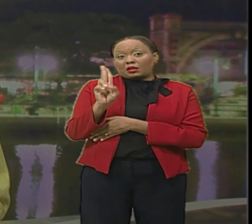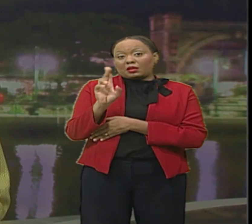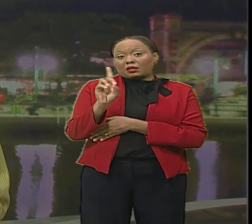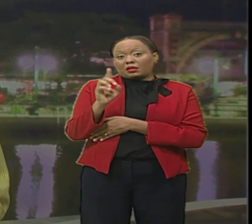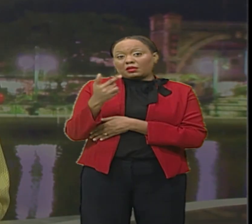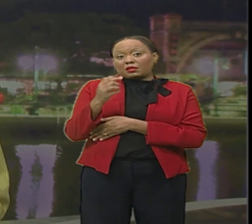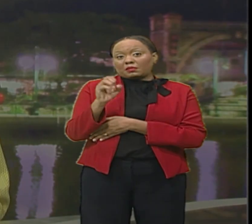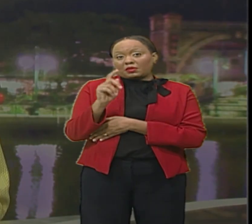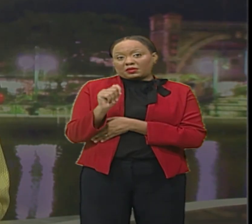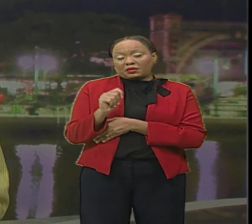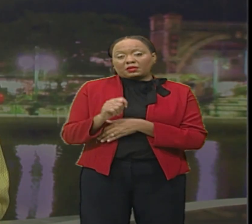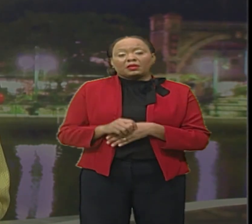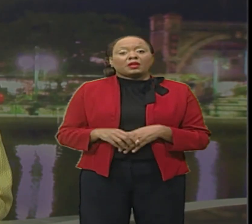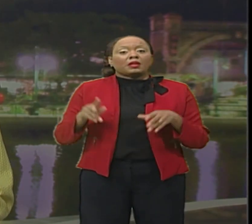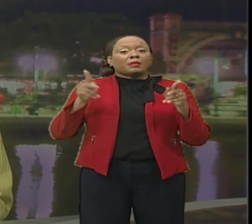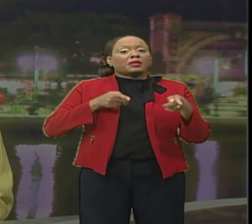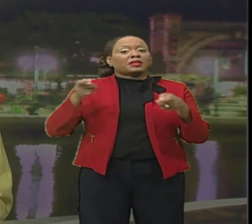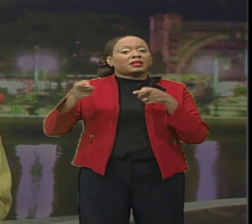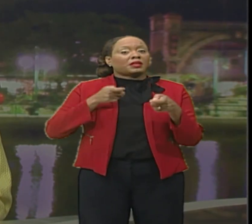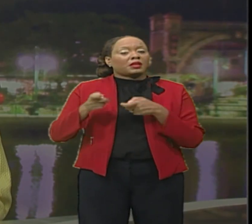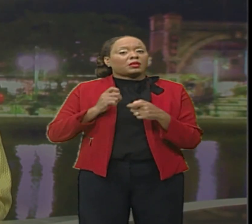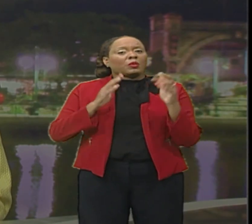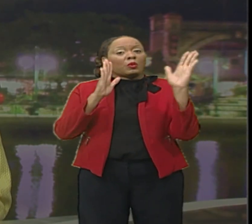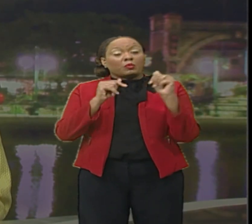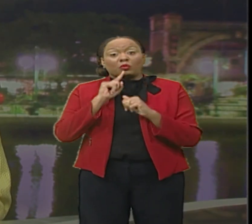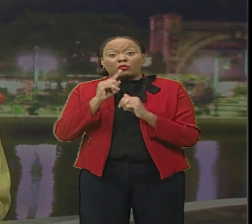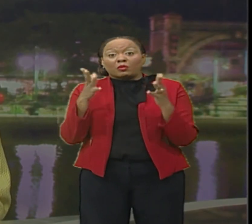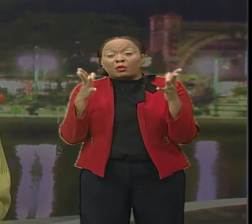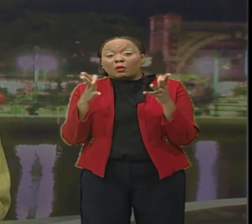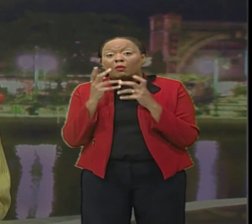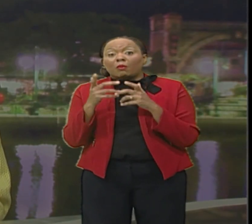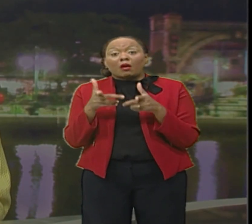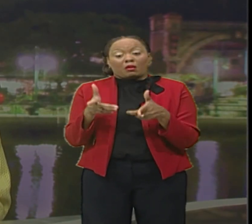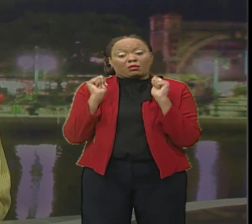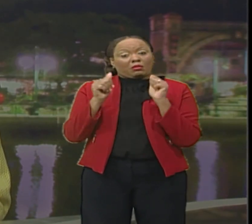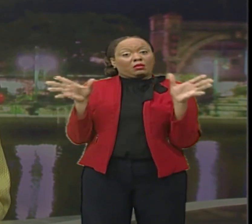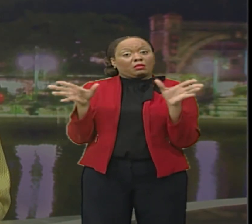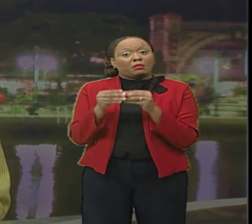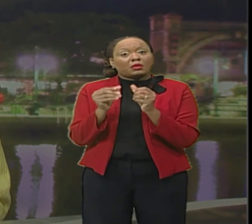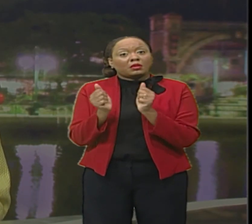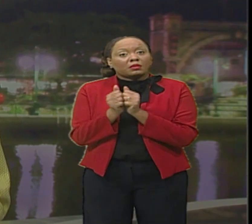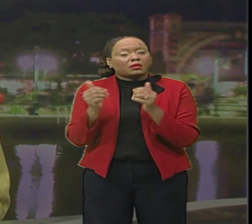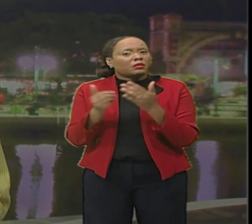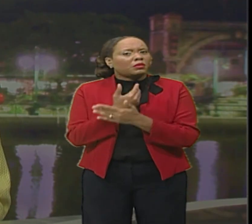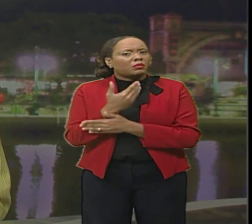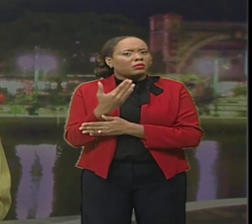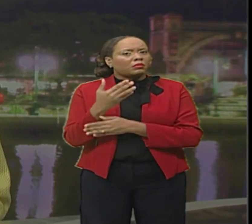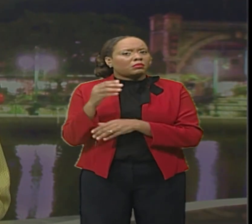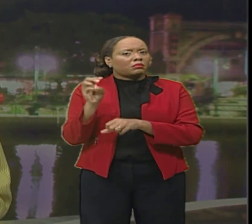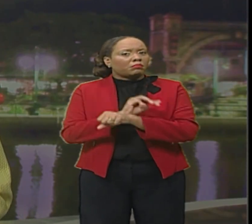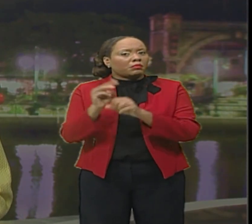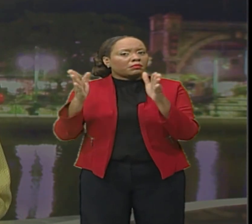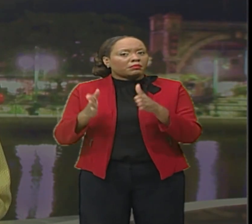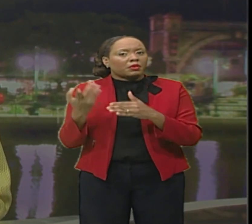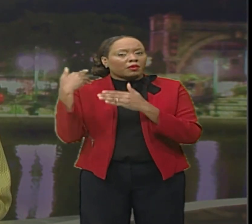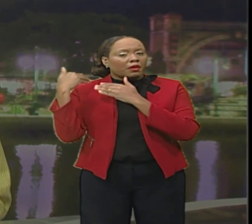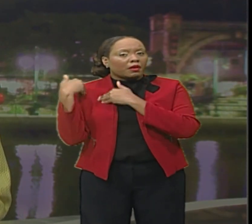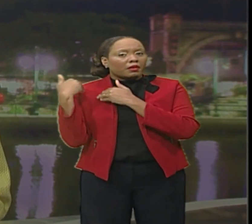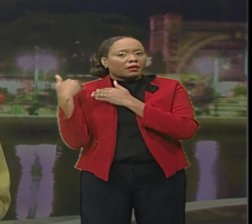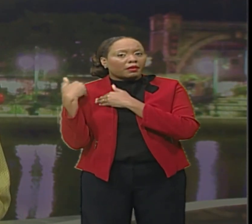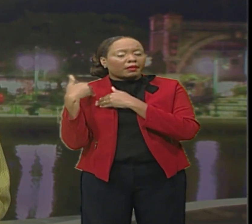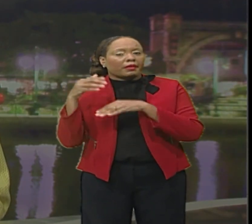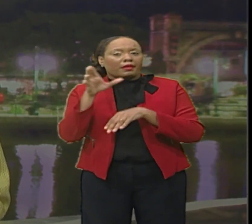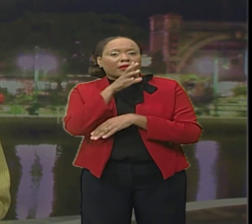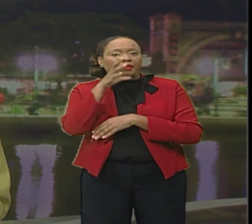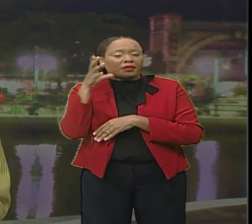Agricultural Society, James Paul, is hoping for an urgent meeting with the new Minister of Agriculture in Darweer to see if they